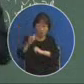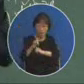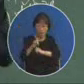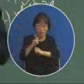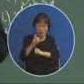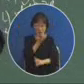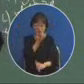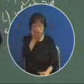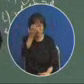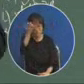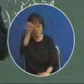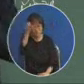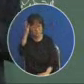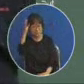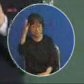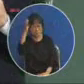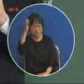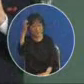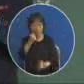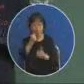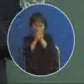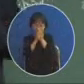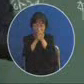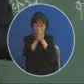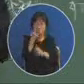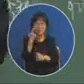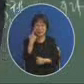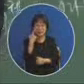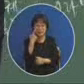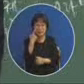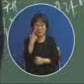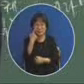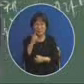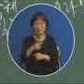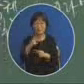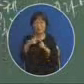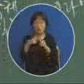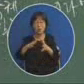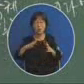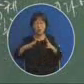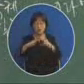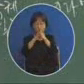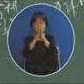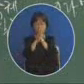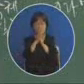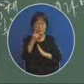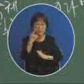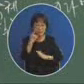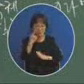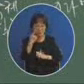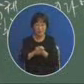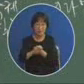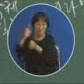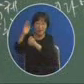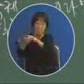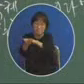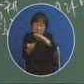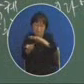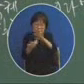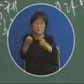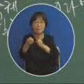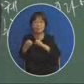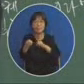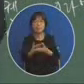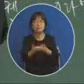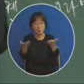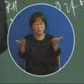as you envision all the forces of darkness of the 237 nations breaking down, all the culture of darkness in Busan completely crumbling down. Then God will answer